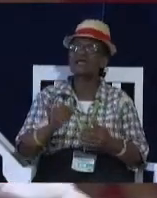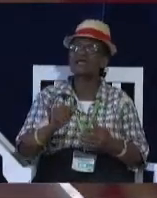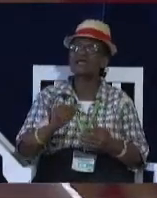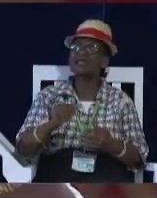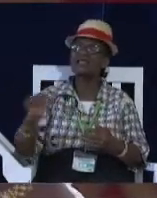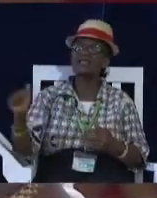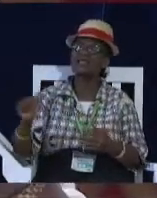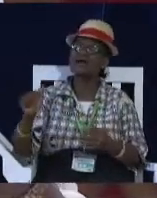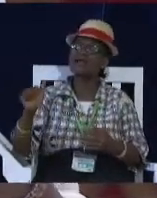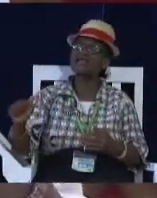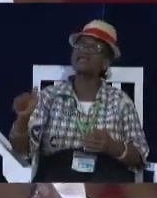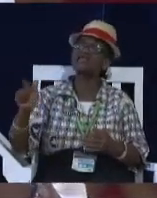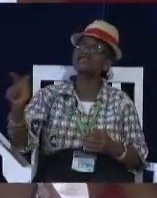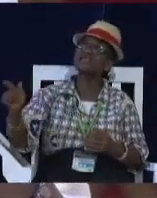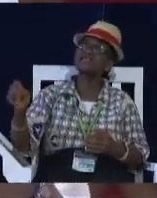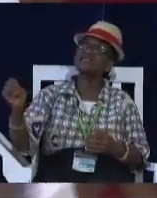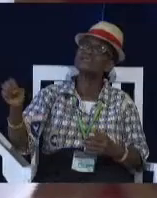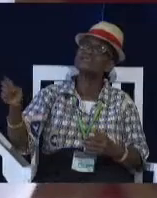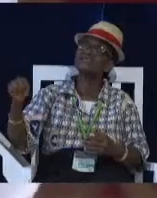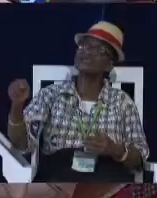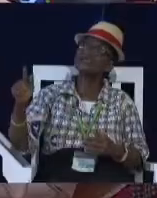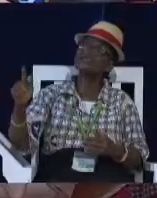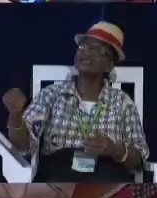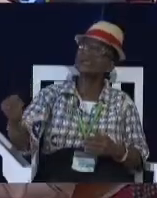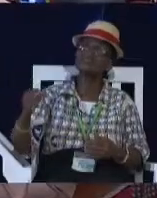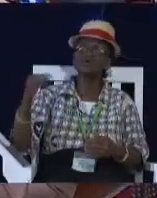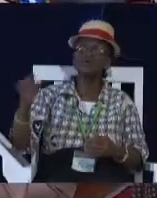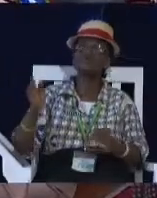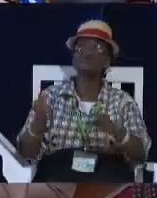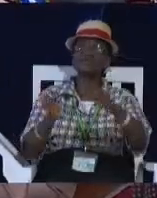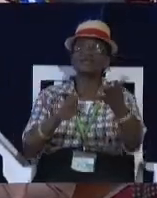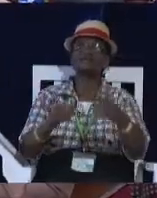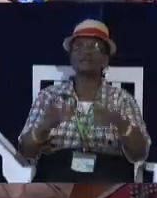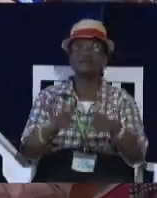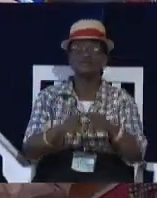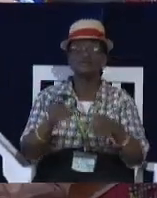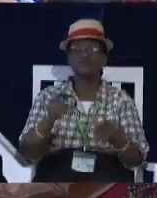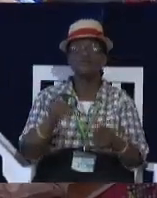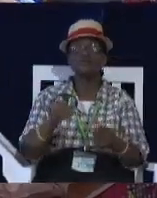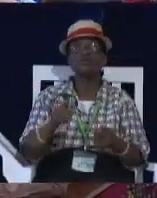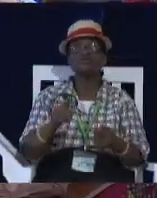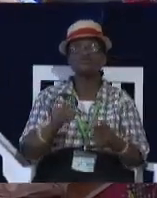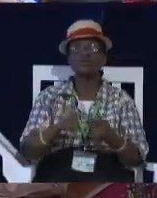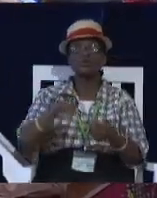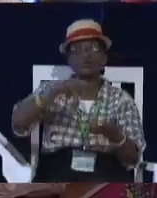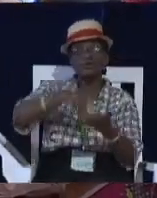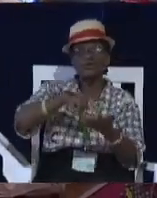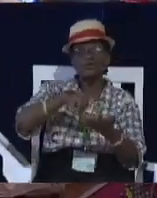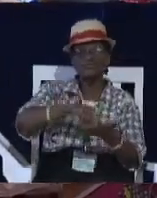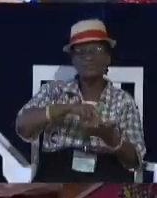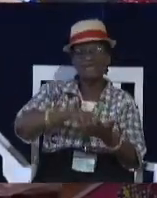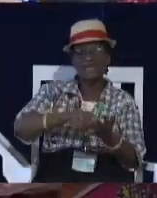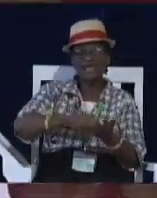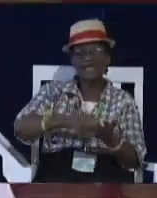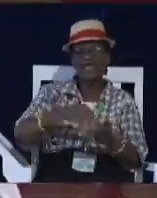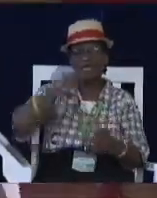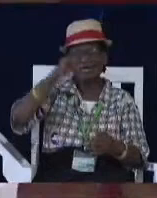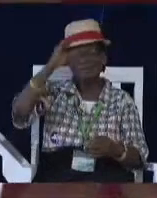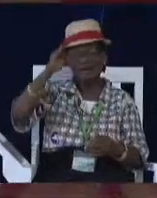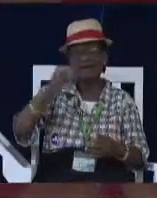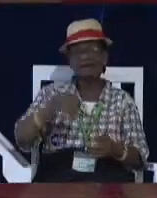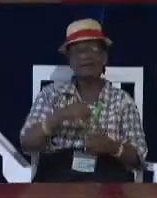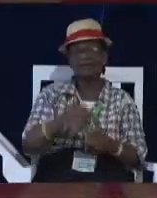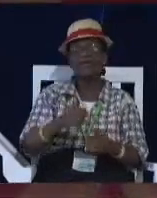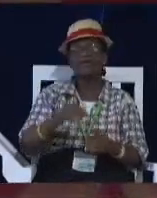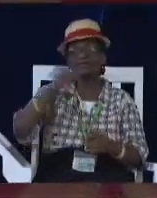And so, to repair man, when man began to